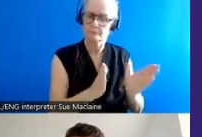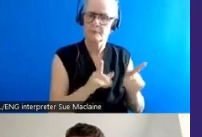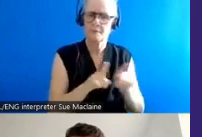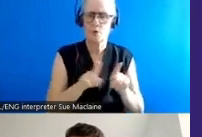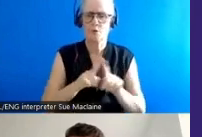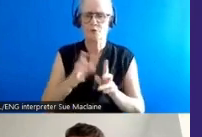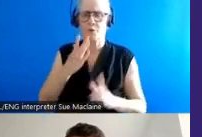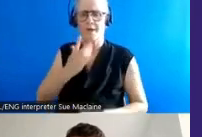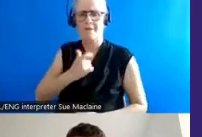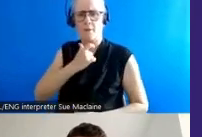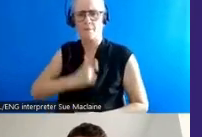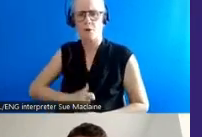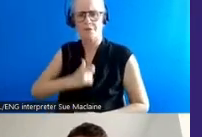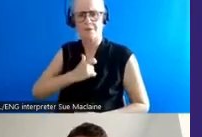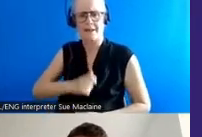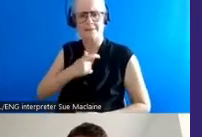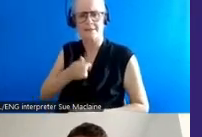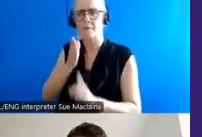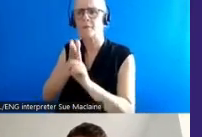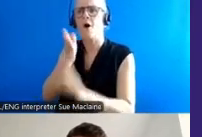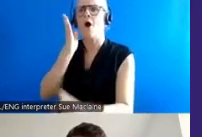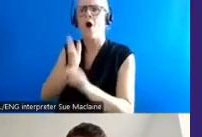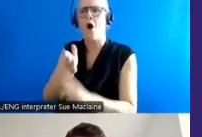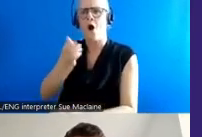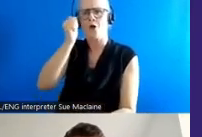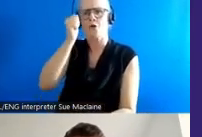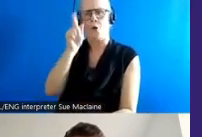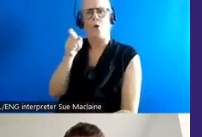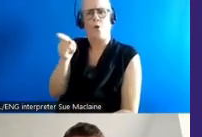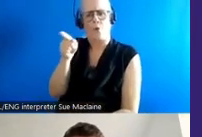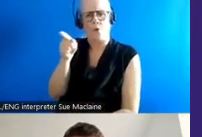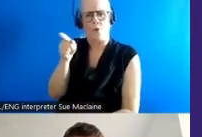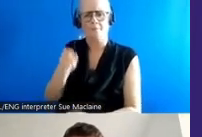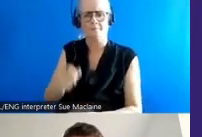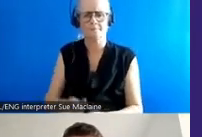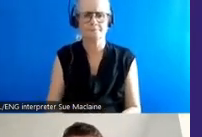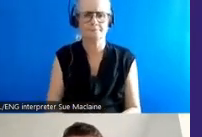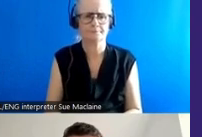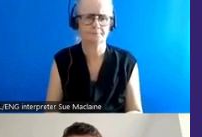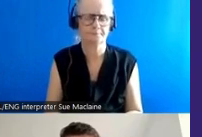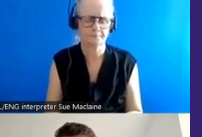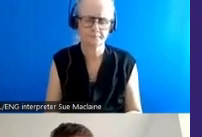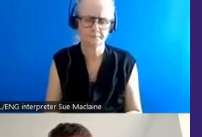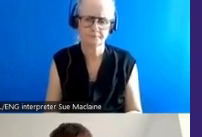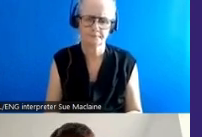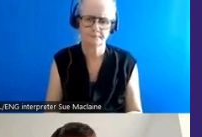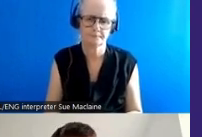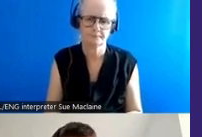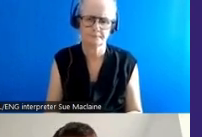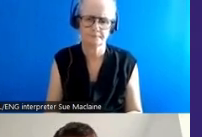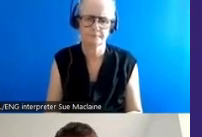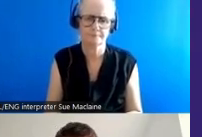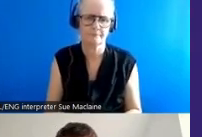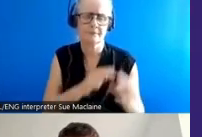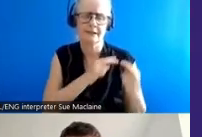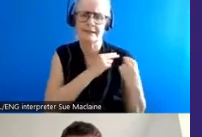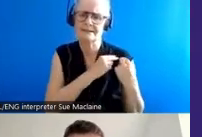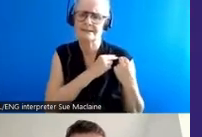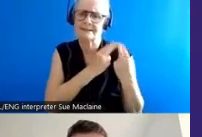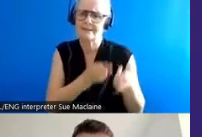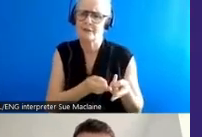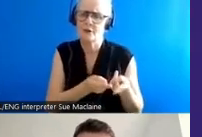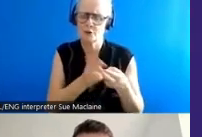really impacted upon our culture and upon our lives. We might think about devolution in terms of institutions.